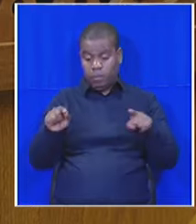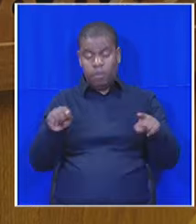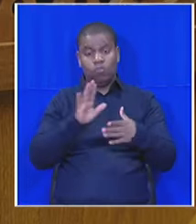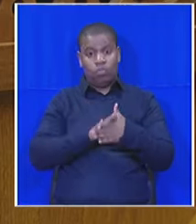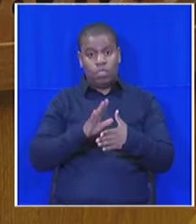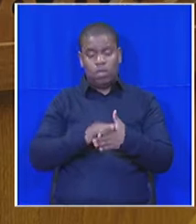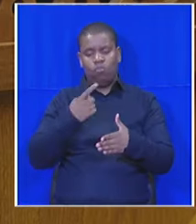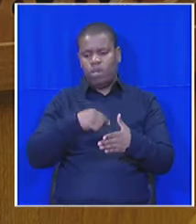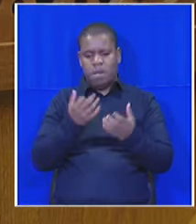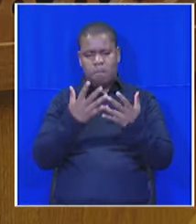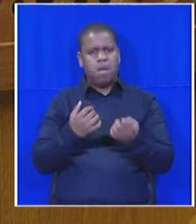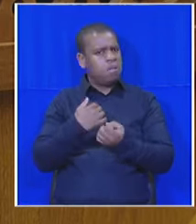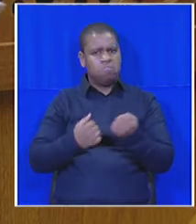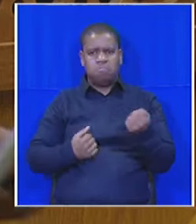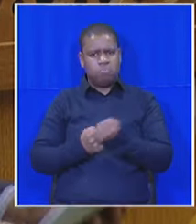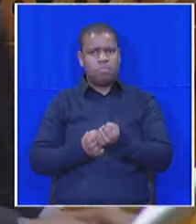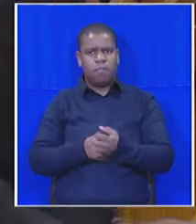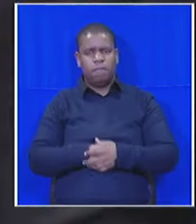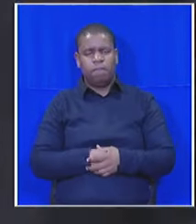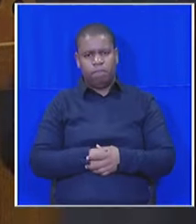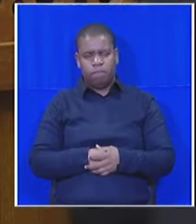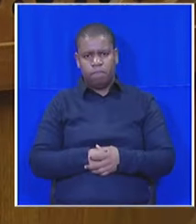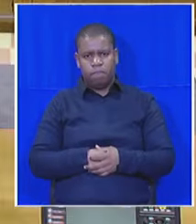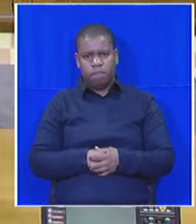cannot support the budget for vote number 8.